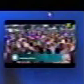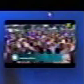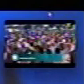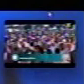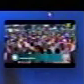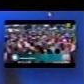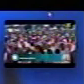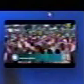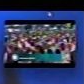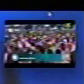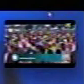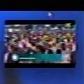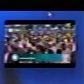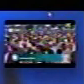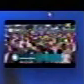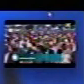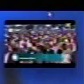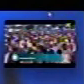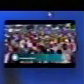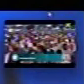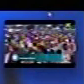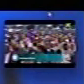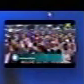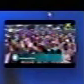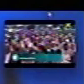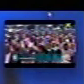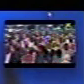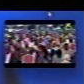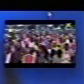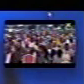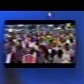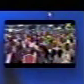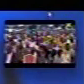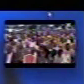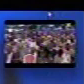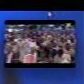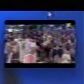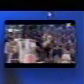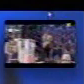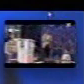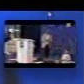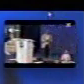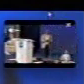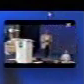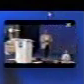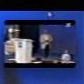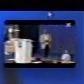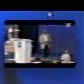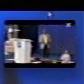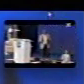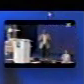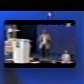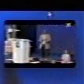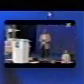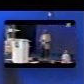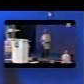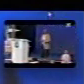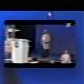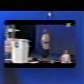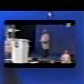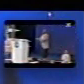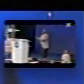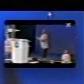blindness, retarded them, drew them back. The place they could have got to, the lens they could have